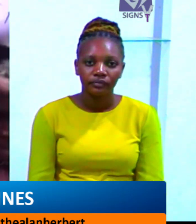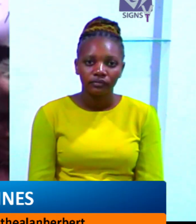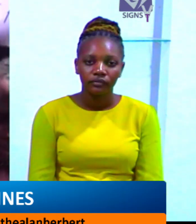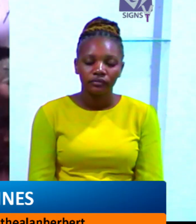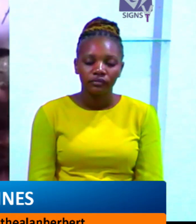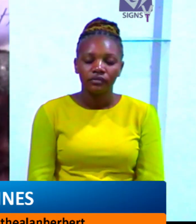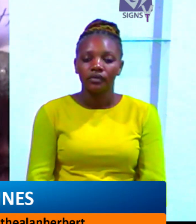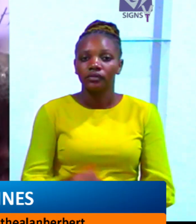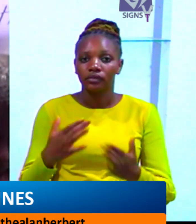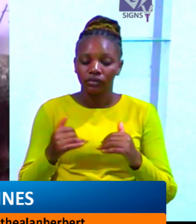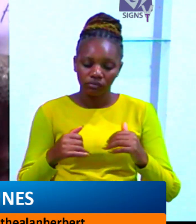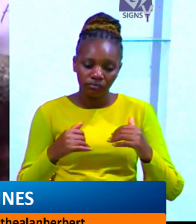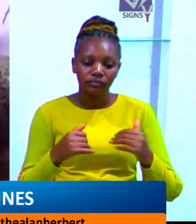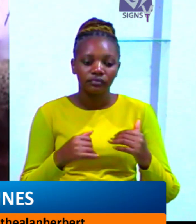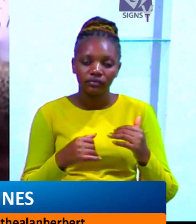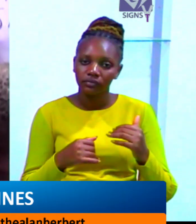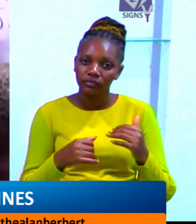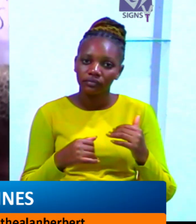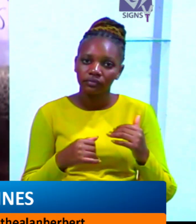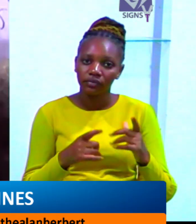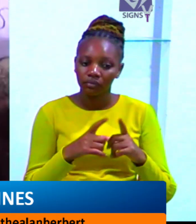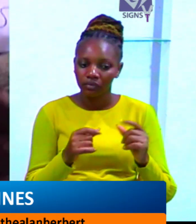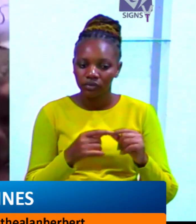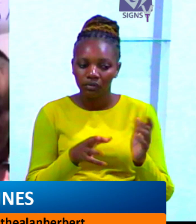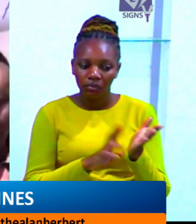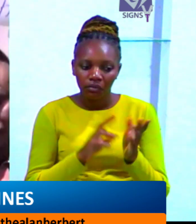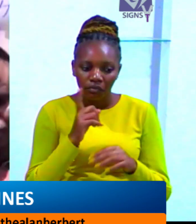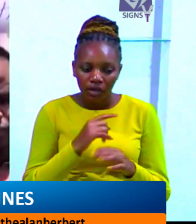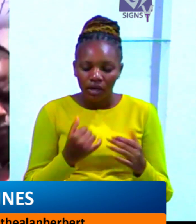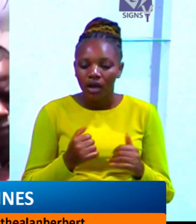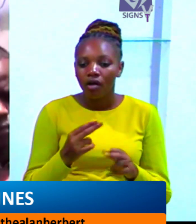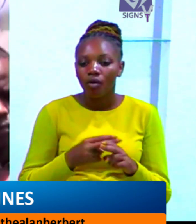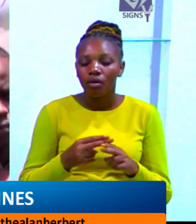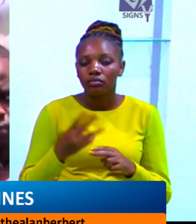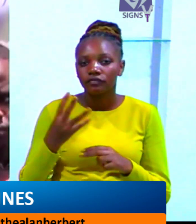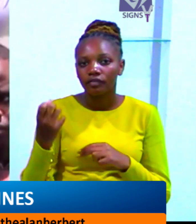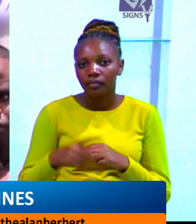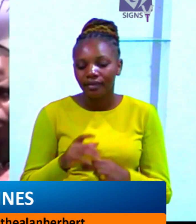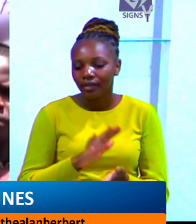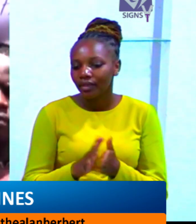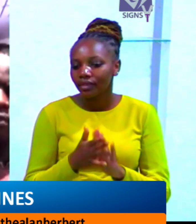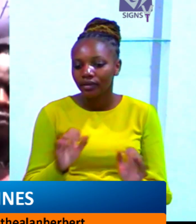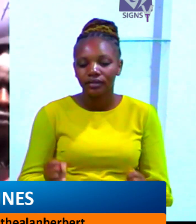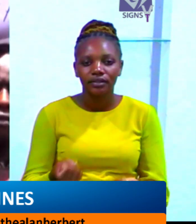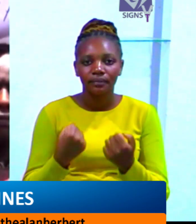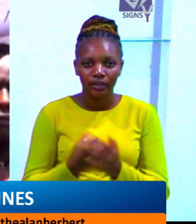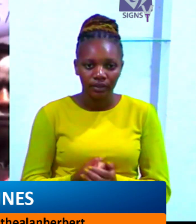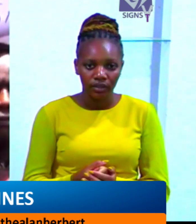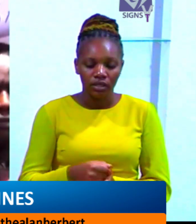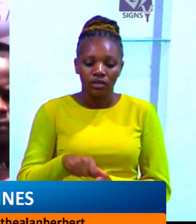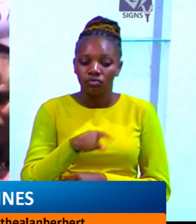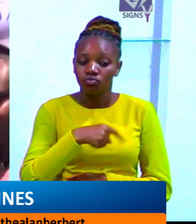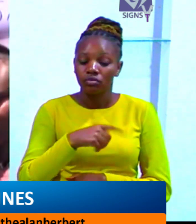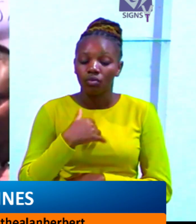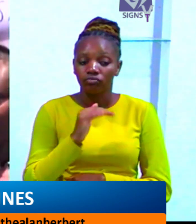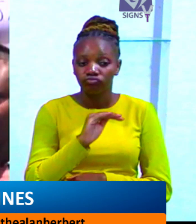Statements iliandikwa. It's now almost 4 months. Nothing is happening. IG of police. We are